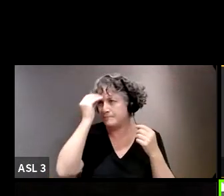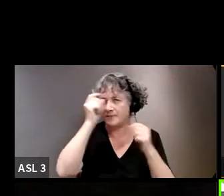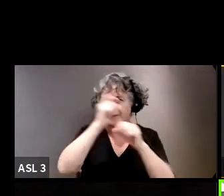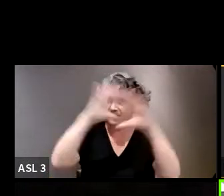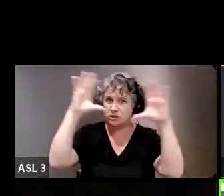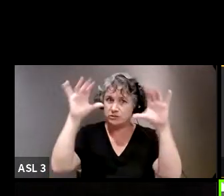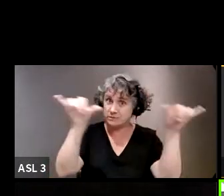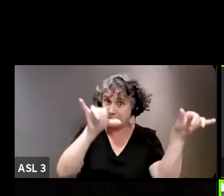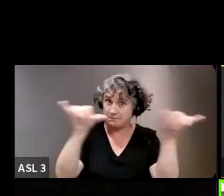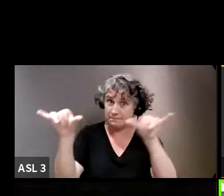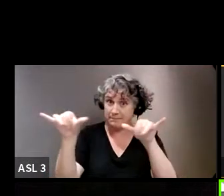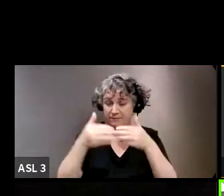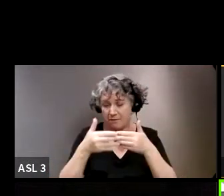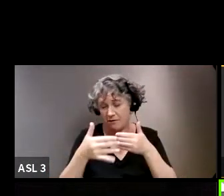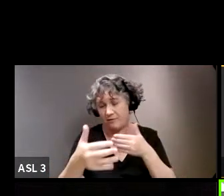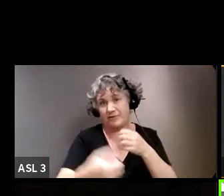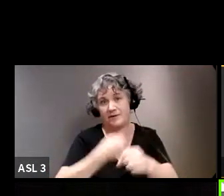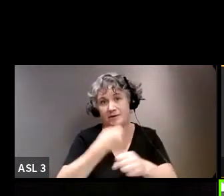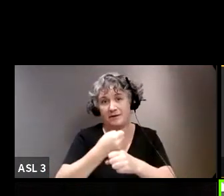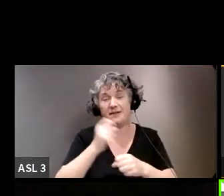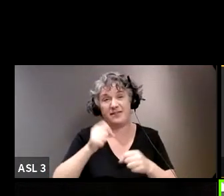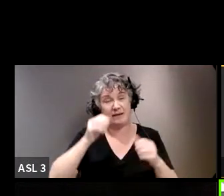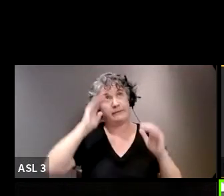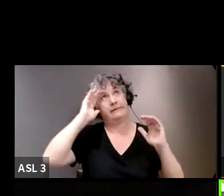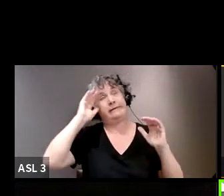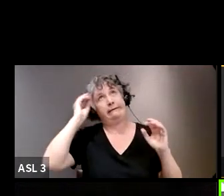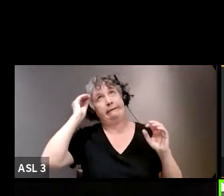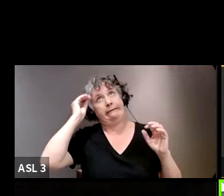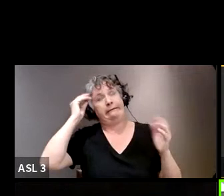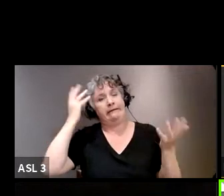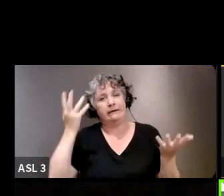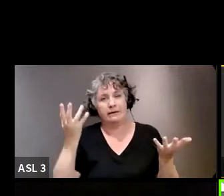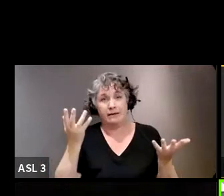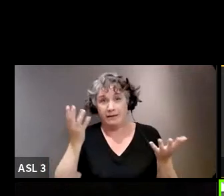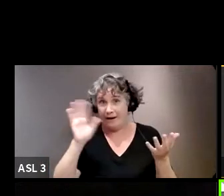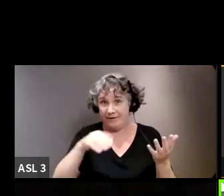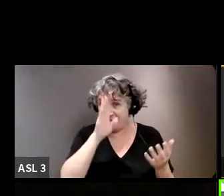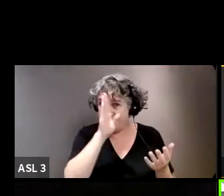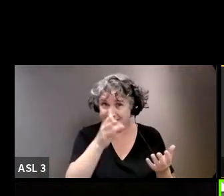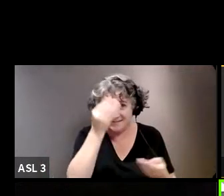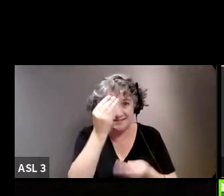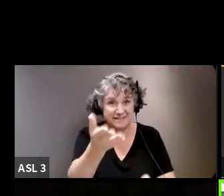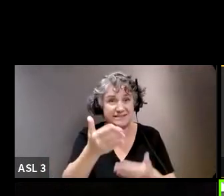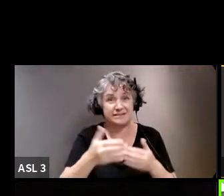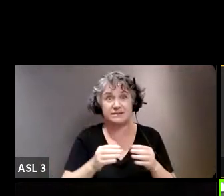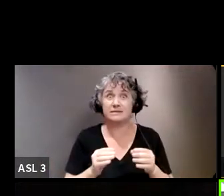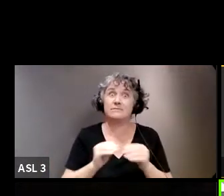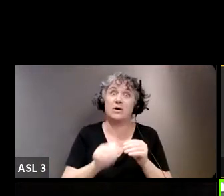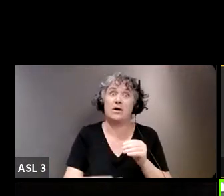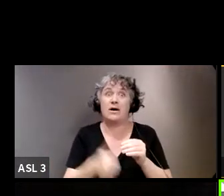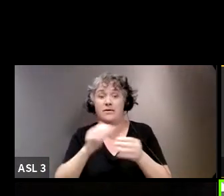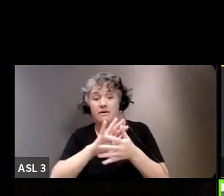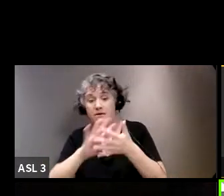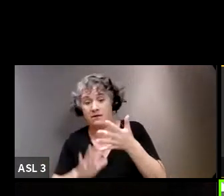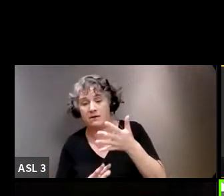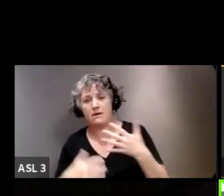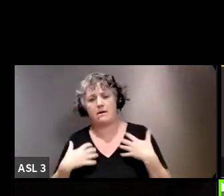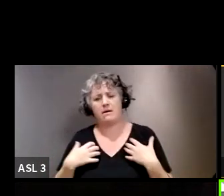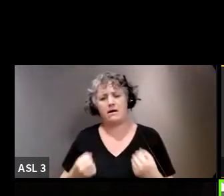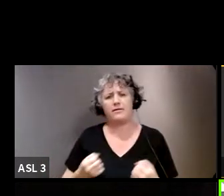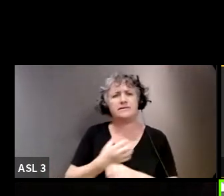approach that's what keeps keeps me up at night i got to tell you beyond that the health and safety of my